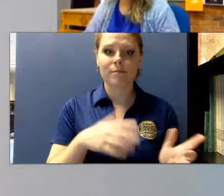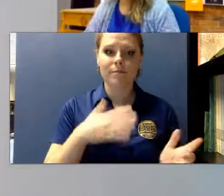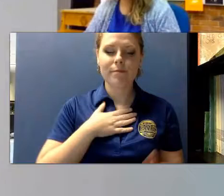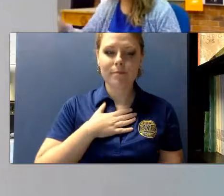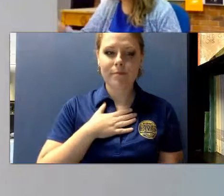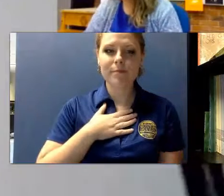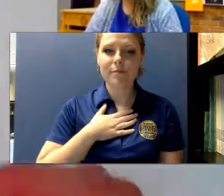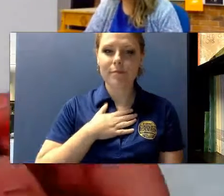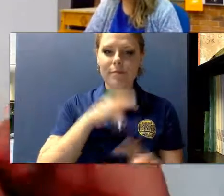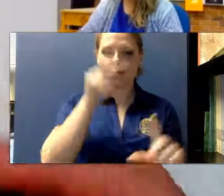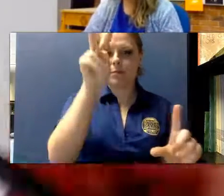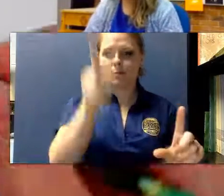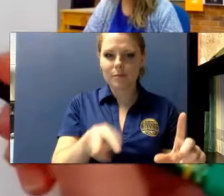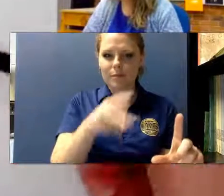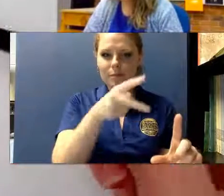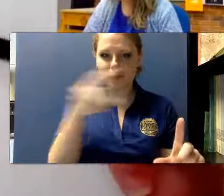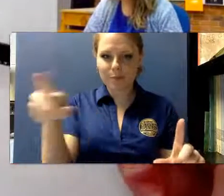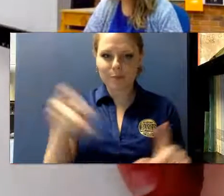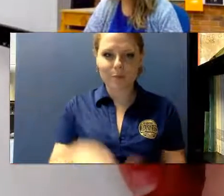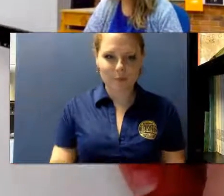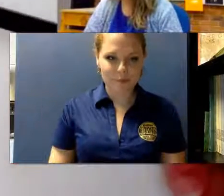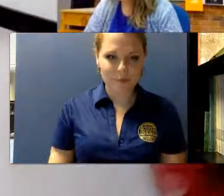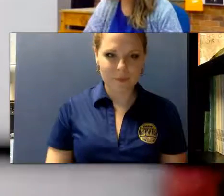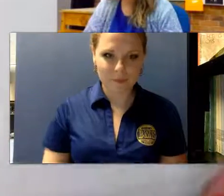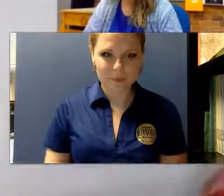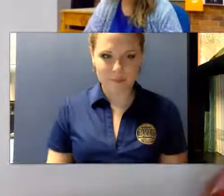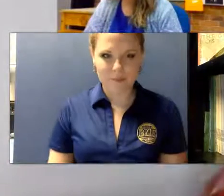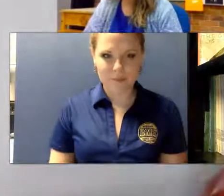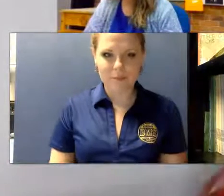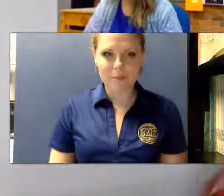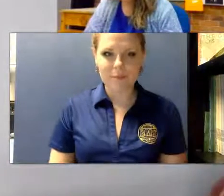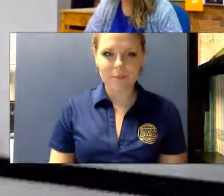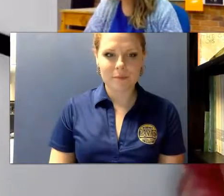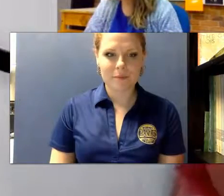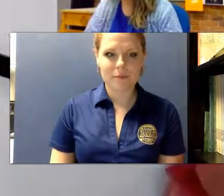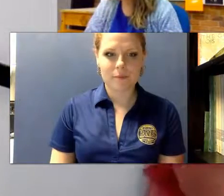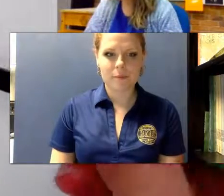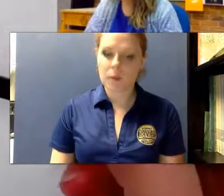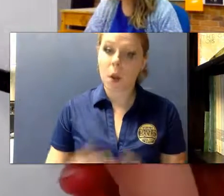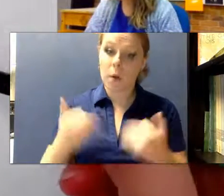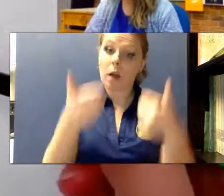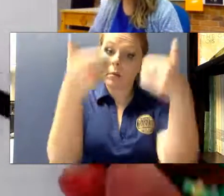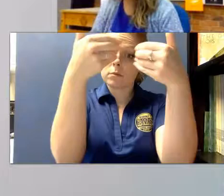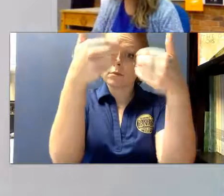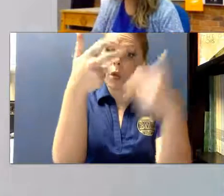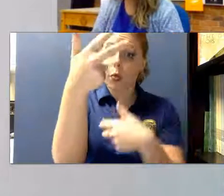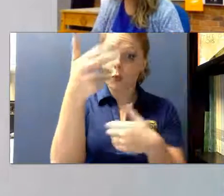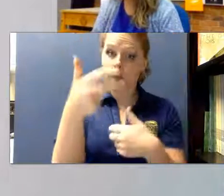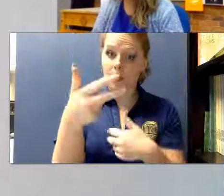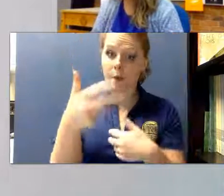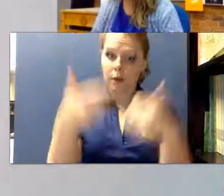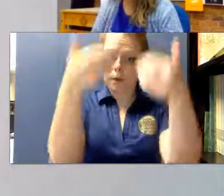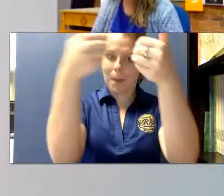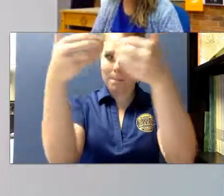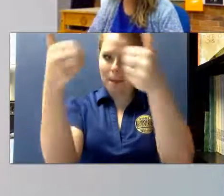my grid lines onto the top of my photo, okay, I've split it up into 3 parts vertically,